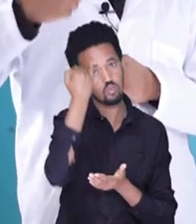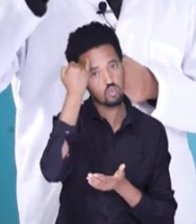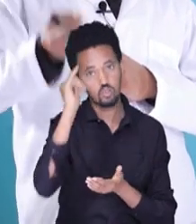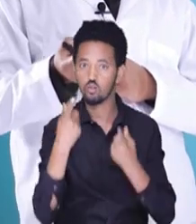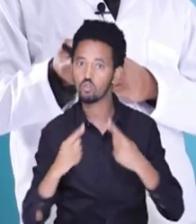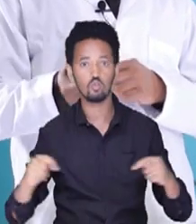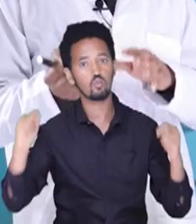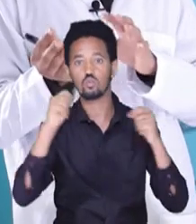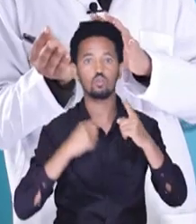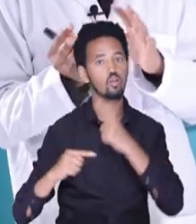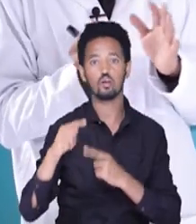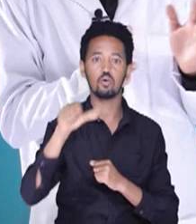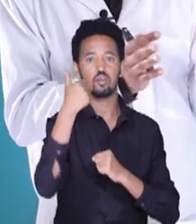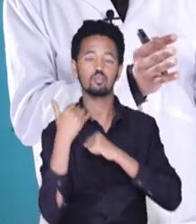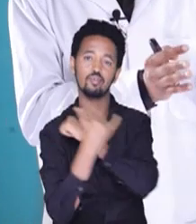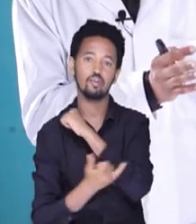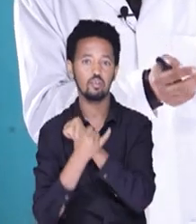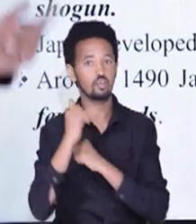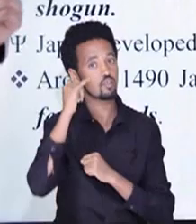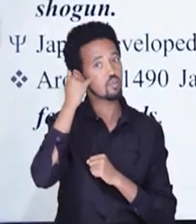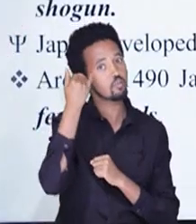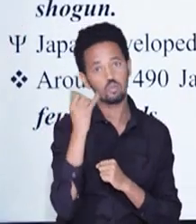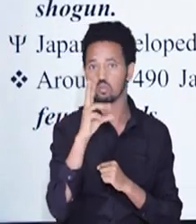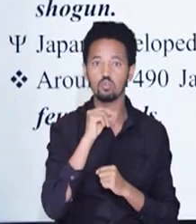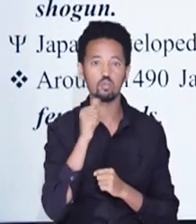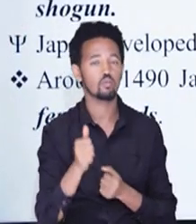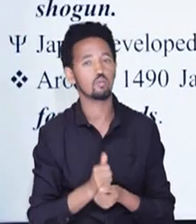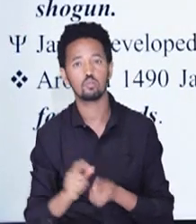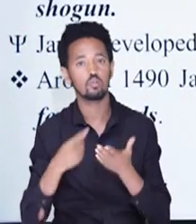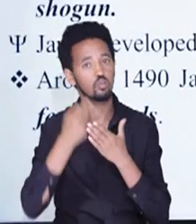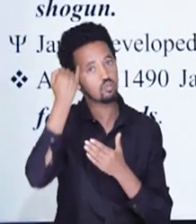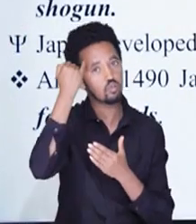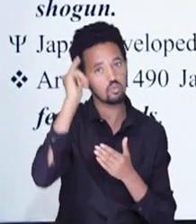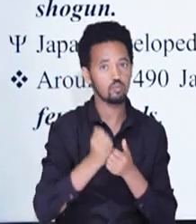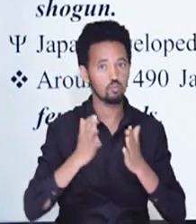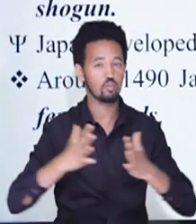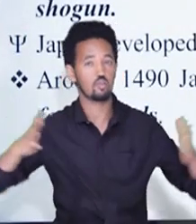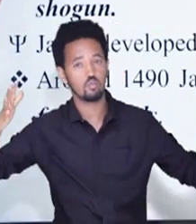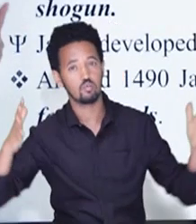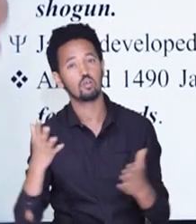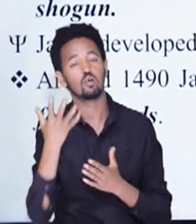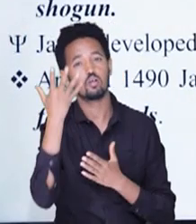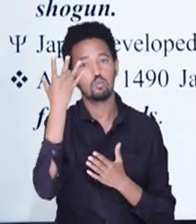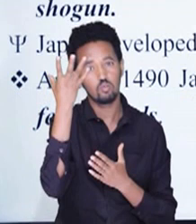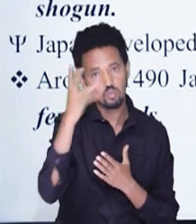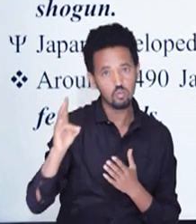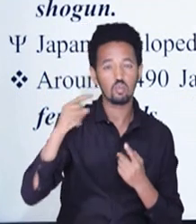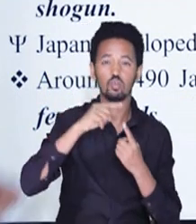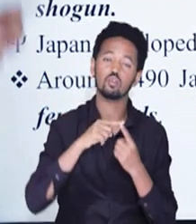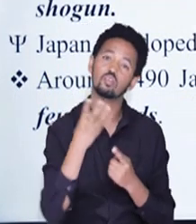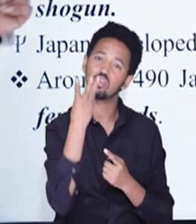technology from other country, but Japanized them. This idea was expanded about 17th and